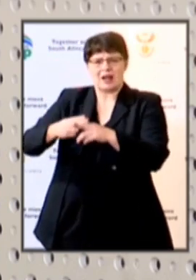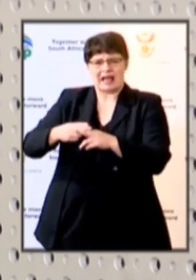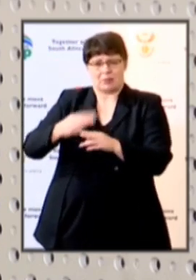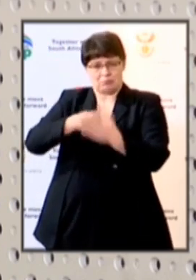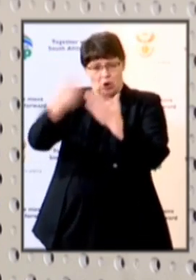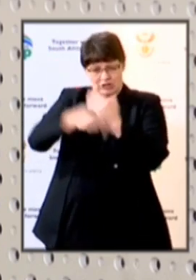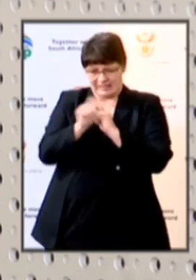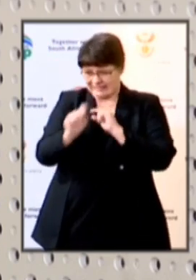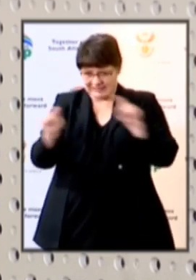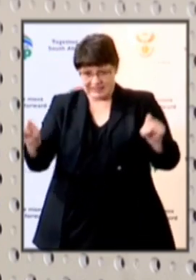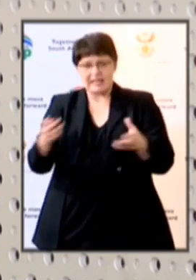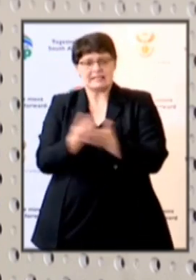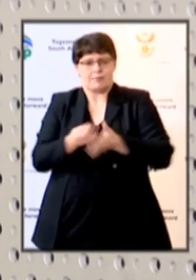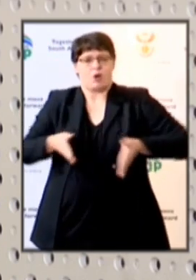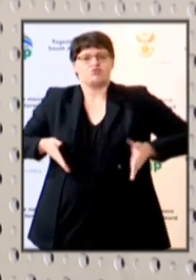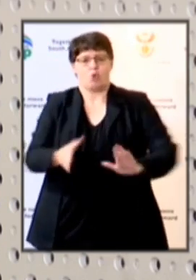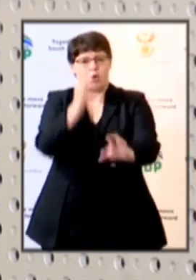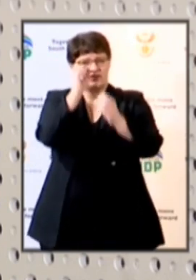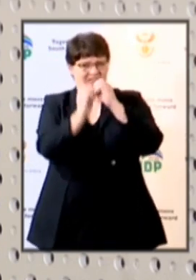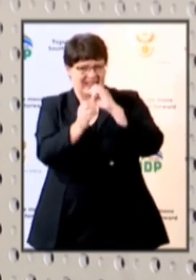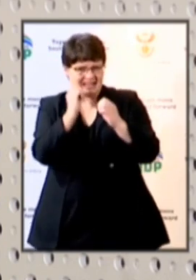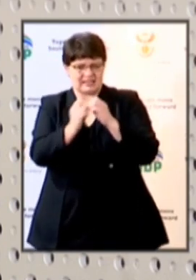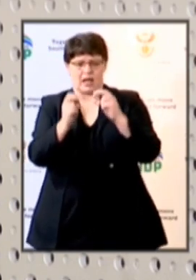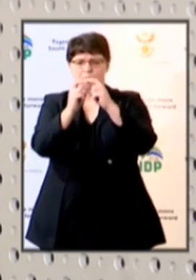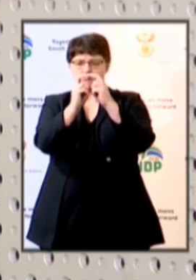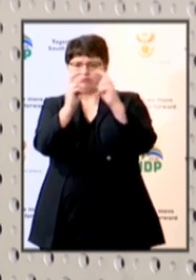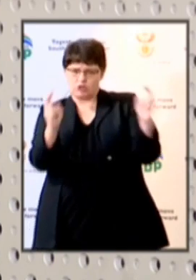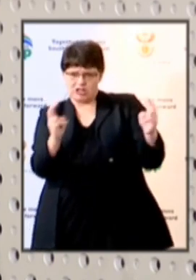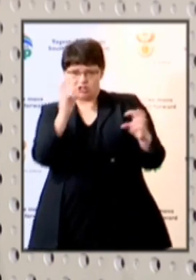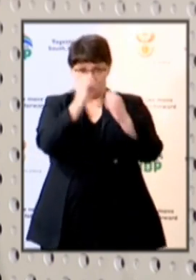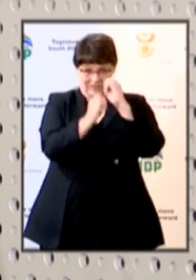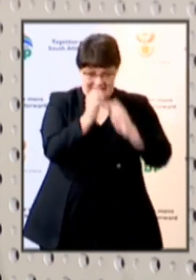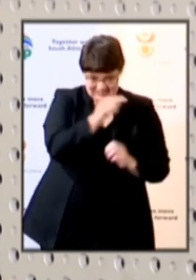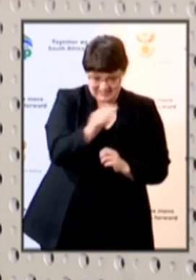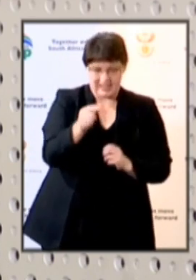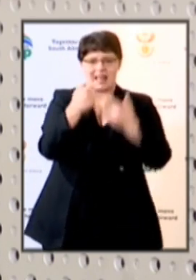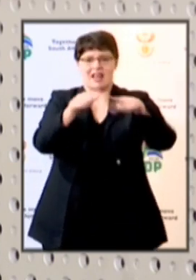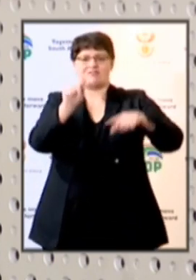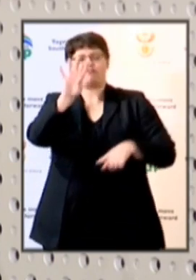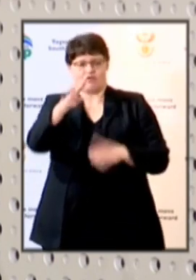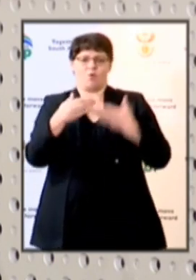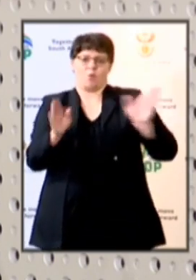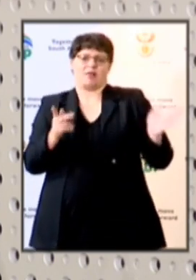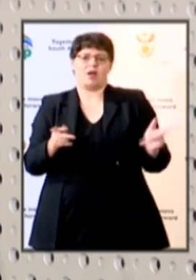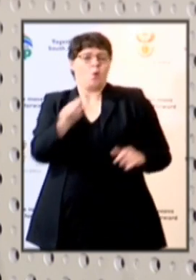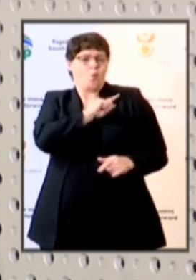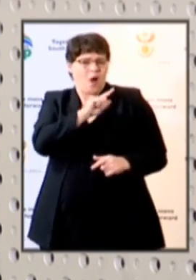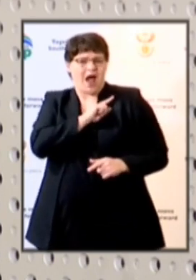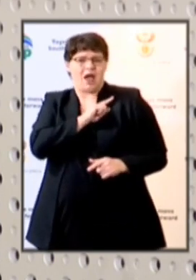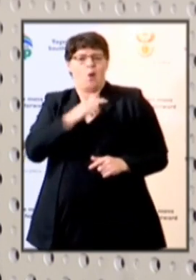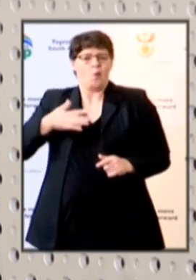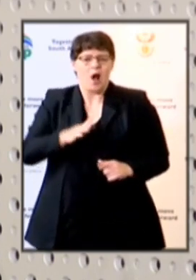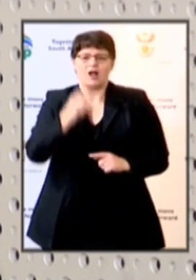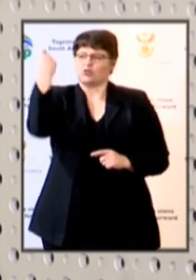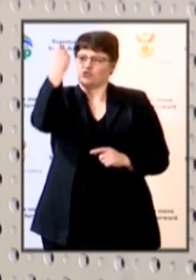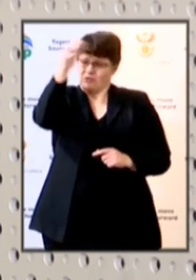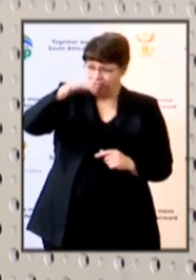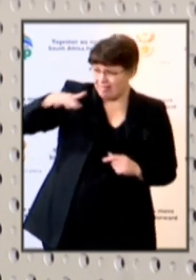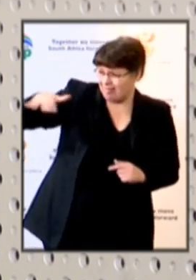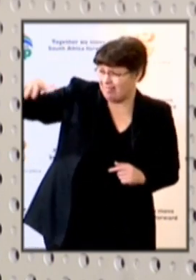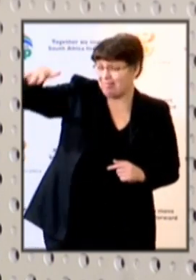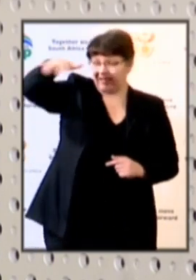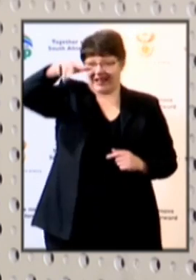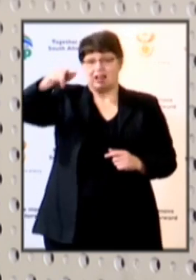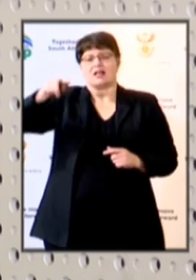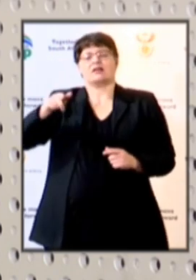road and bridge projects in during level four, so that in rural areas we can begin to attend to the